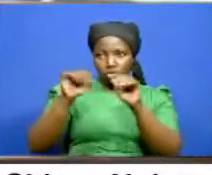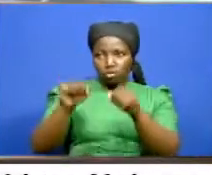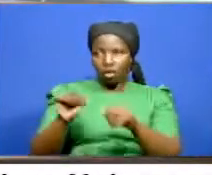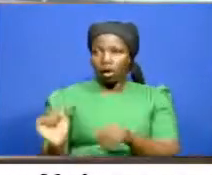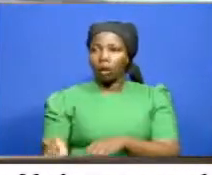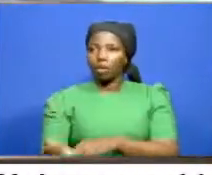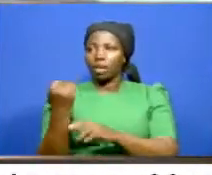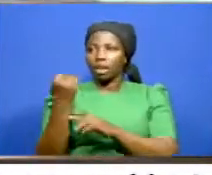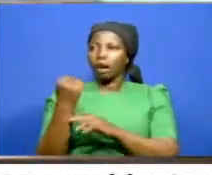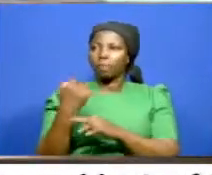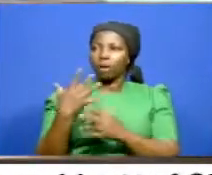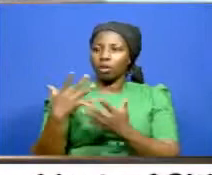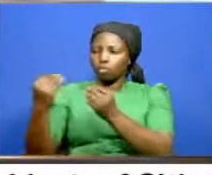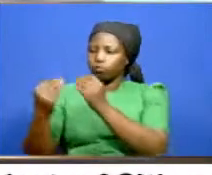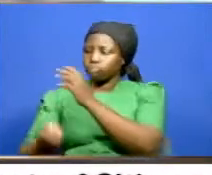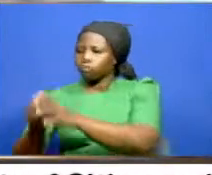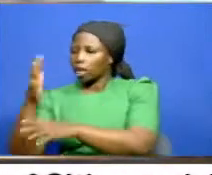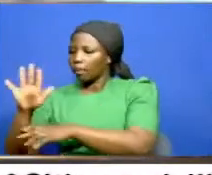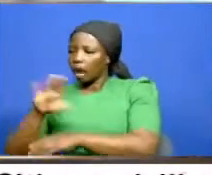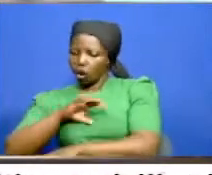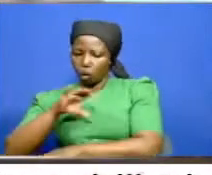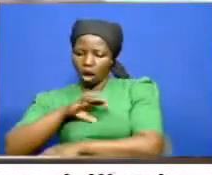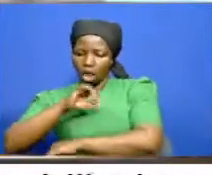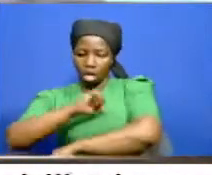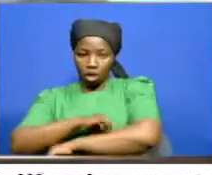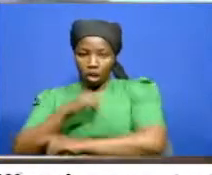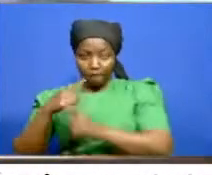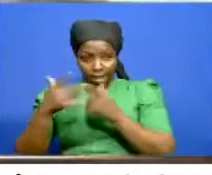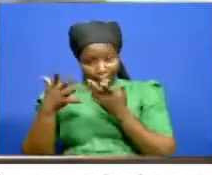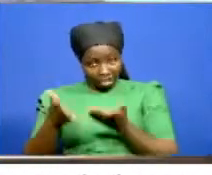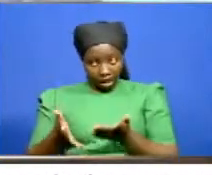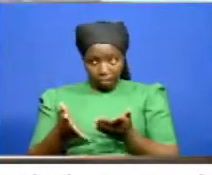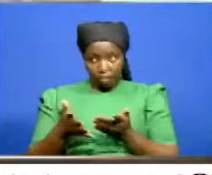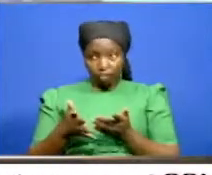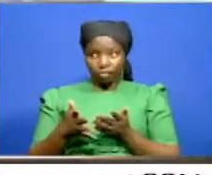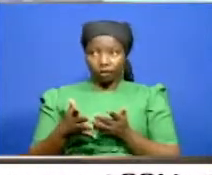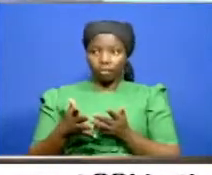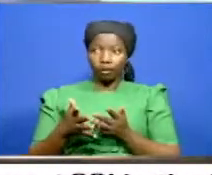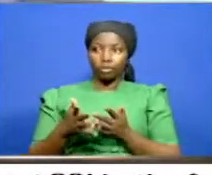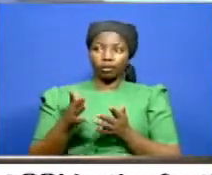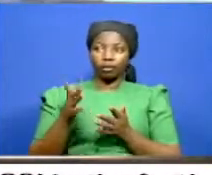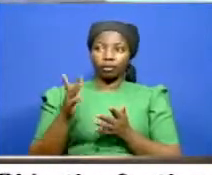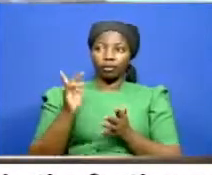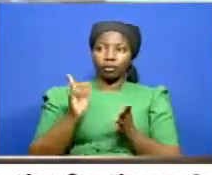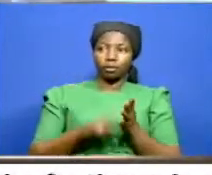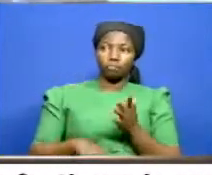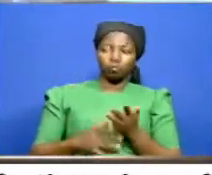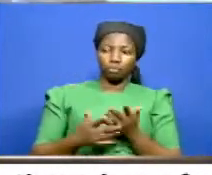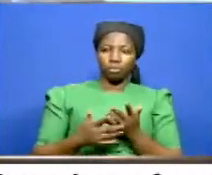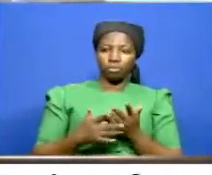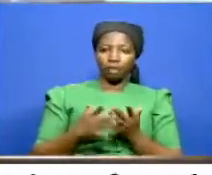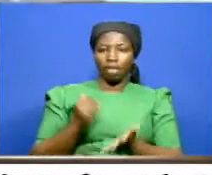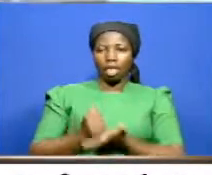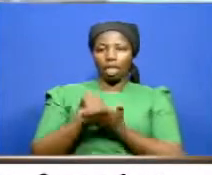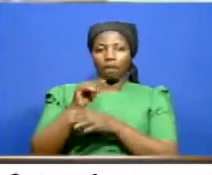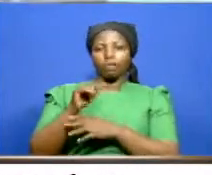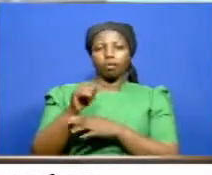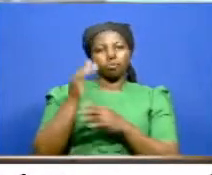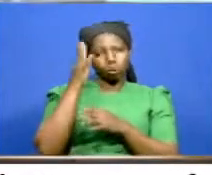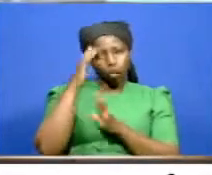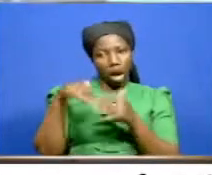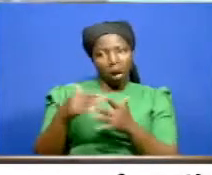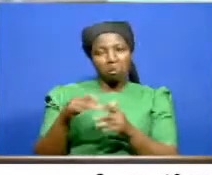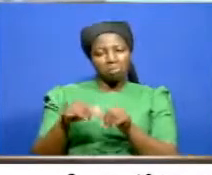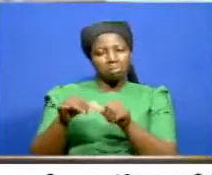stuff and start your own academy. But again, now what will give you the edge, or maybe what will set you apart, is how passionate, how consistent, how persistent you are. So it's